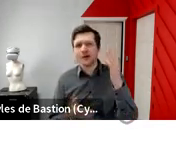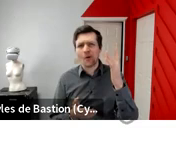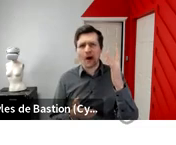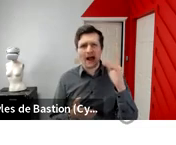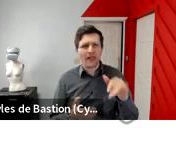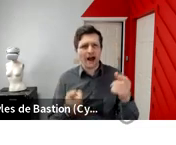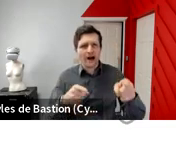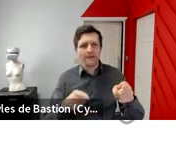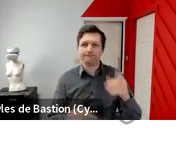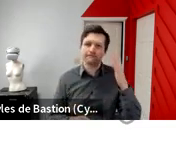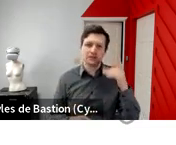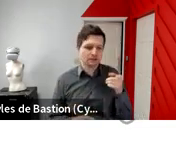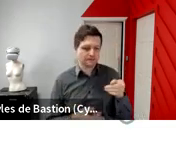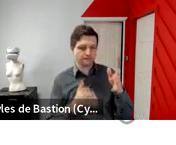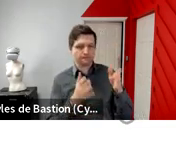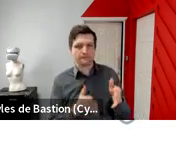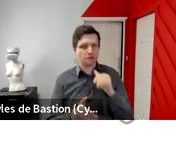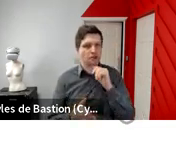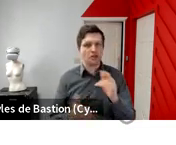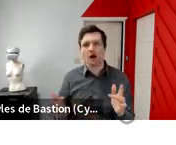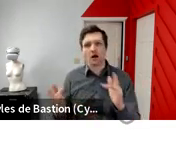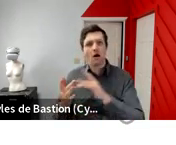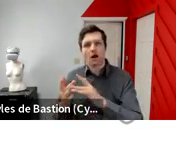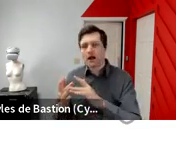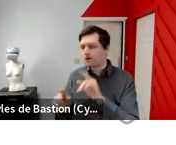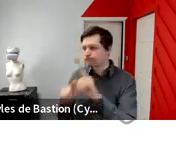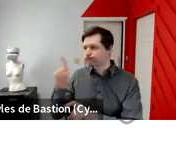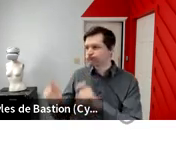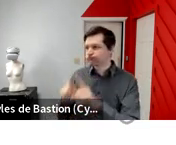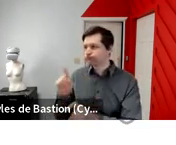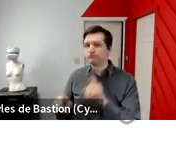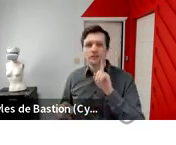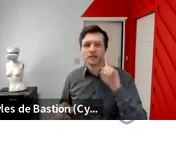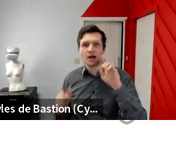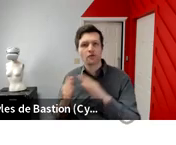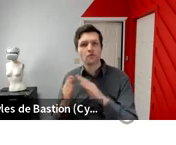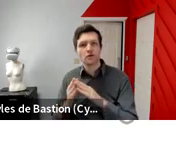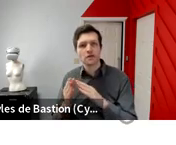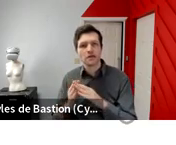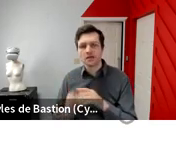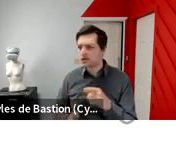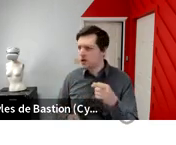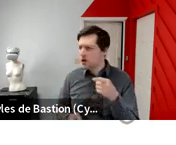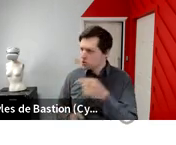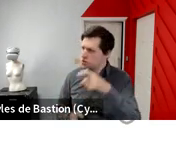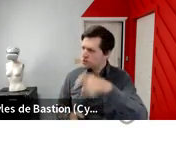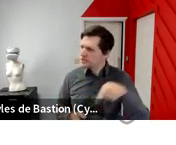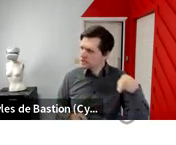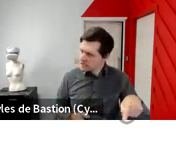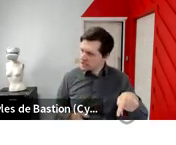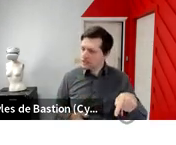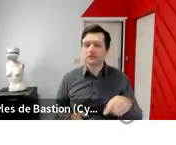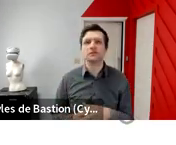really help. And that happened because the person didn't really reach out to and talk to the deaf